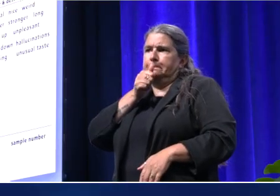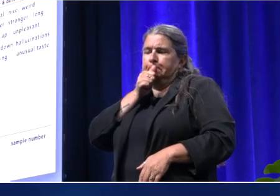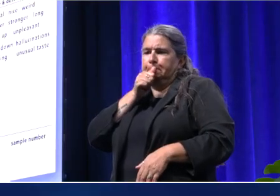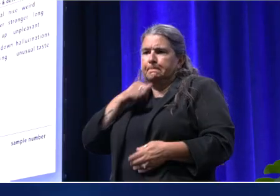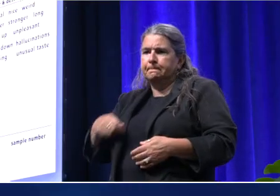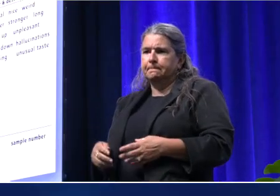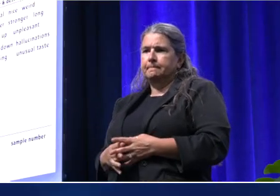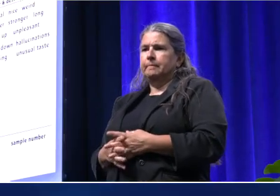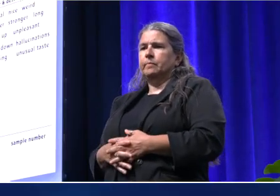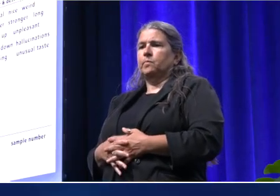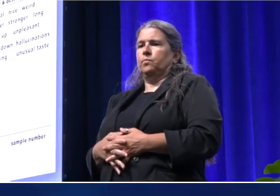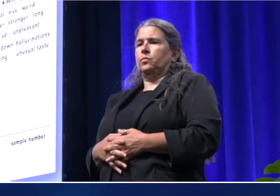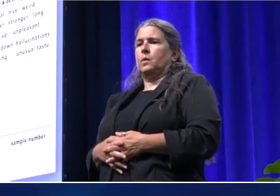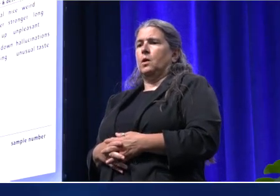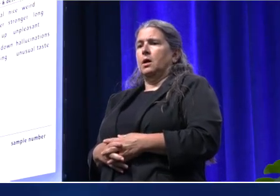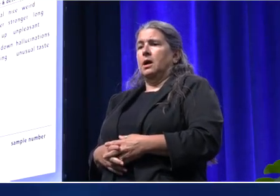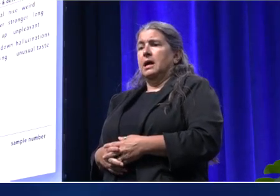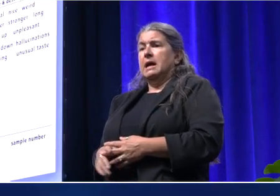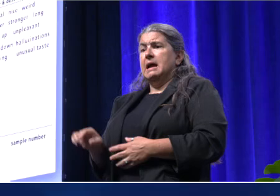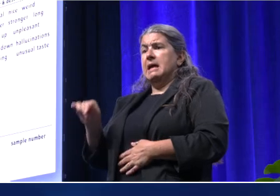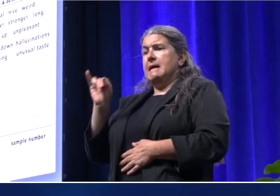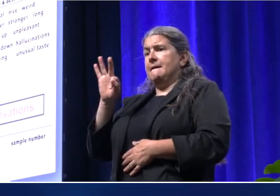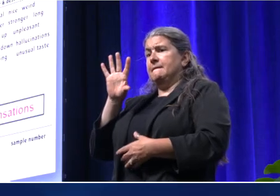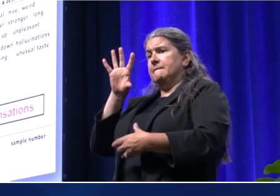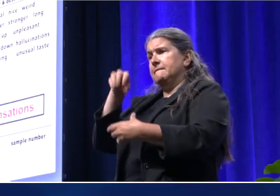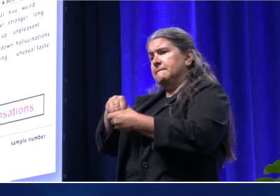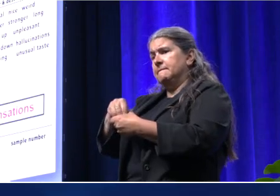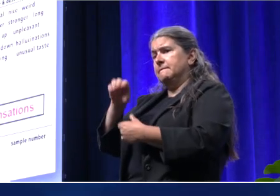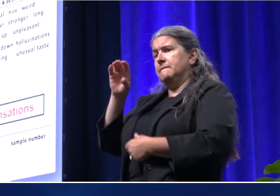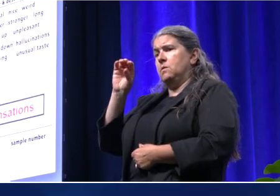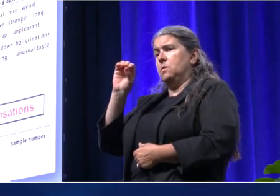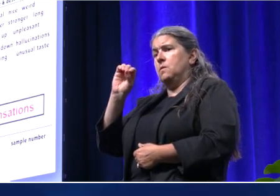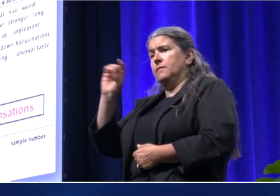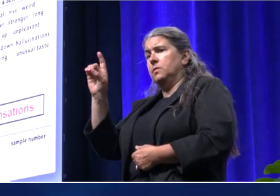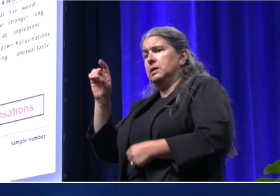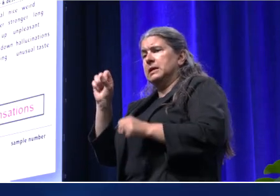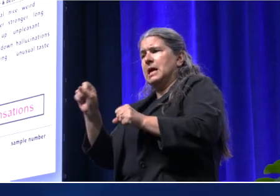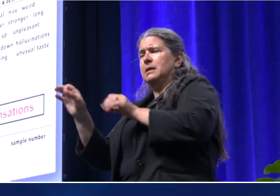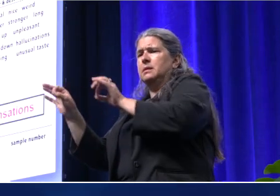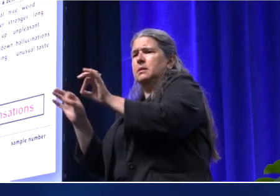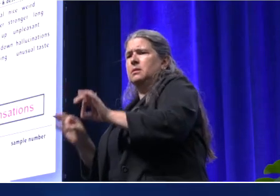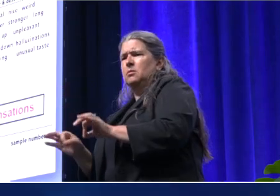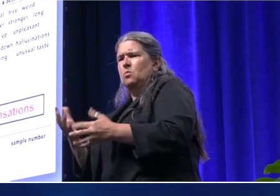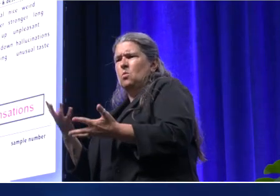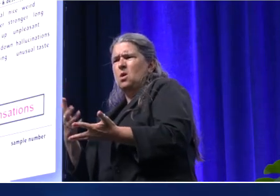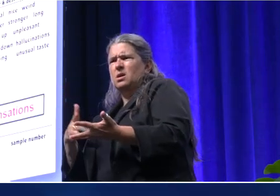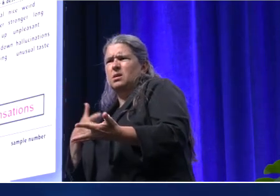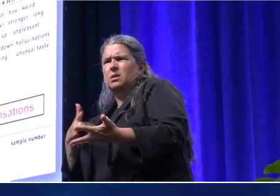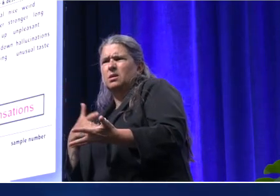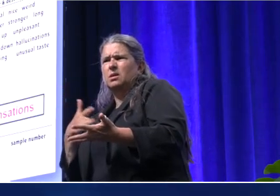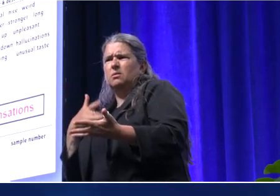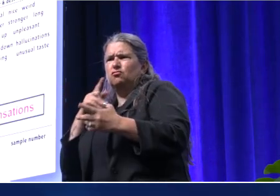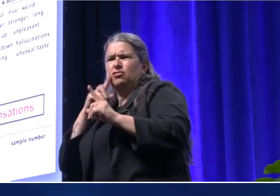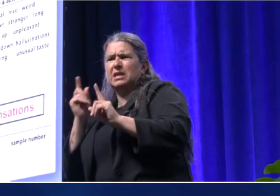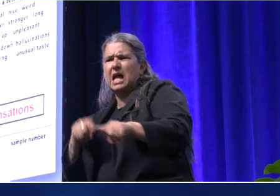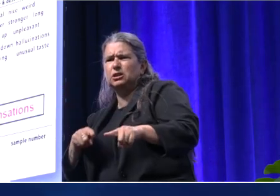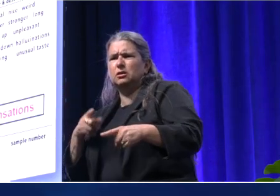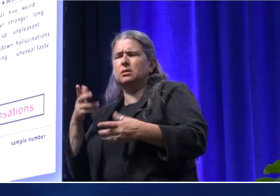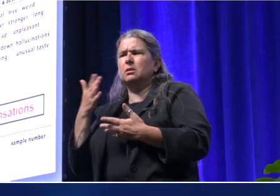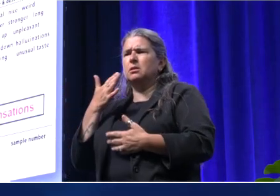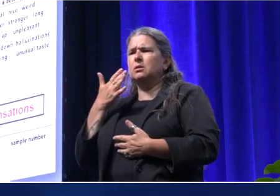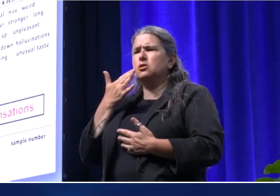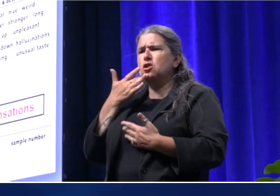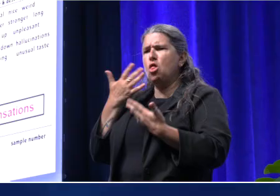involved in an overdose, what the sensations were, color, things like that. And these are important because molecules don't tell